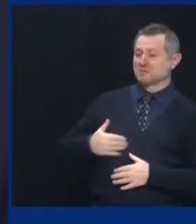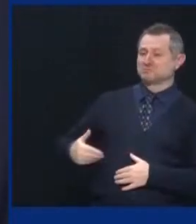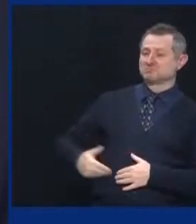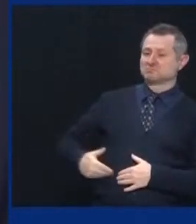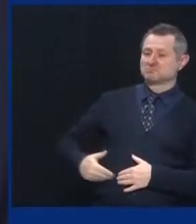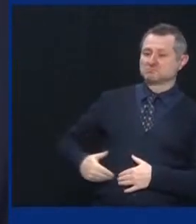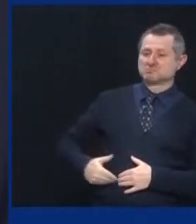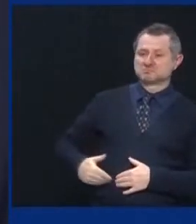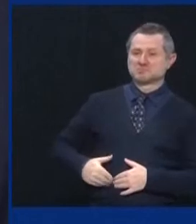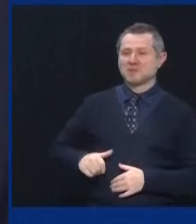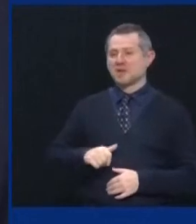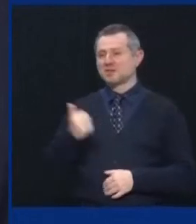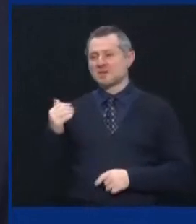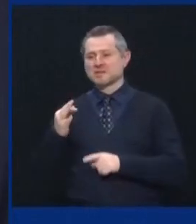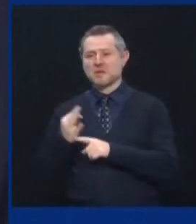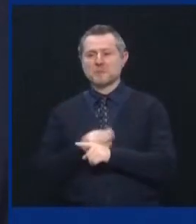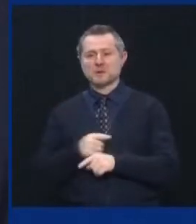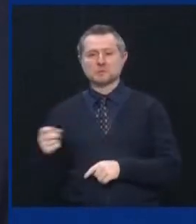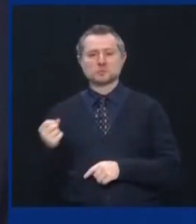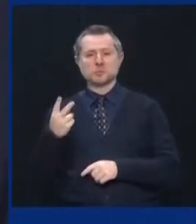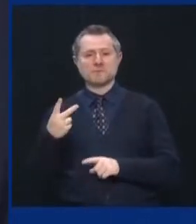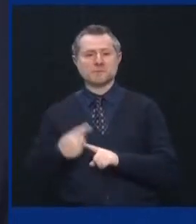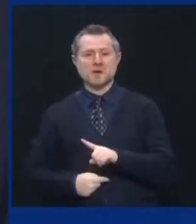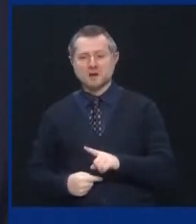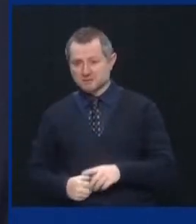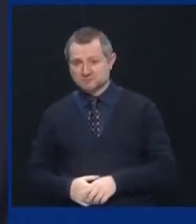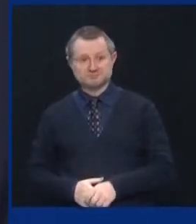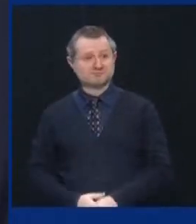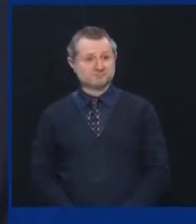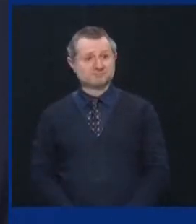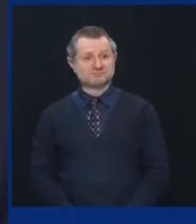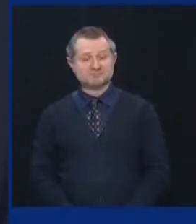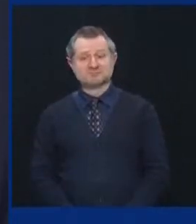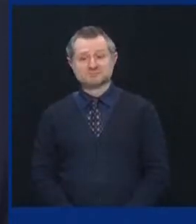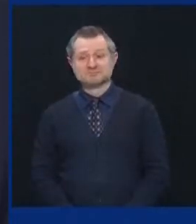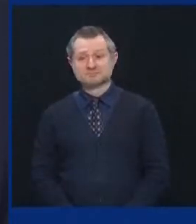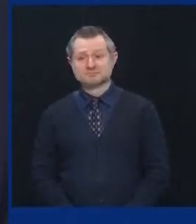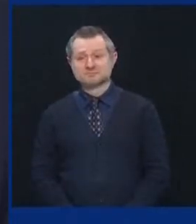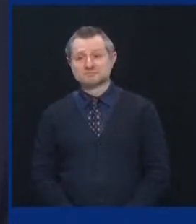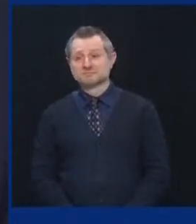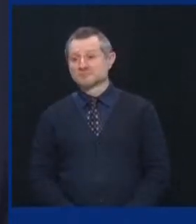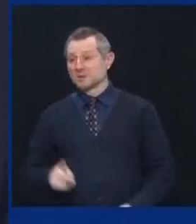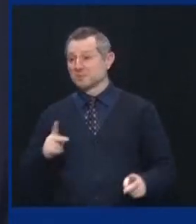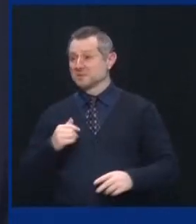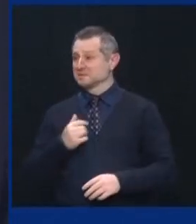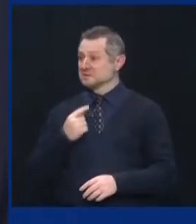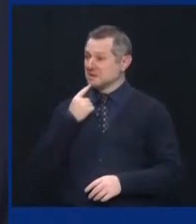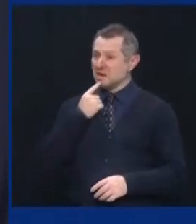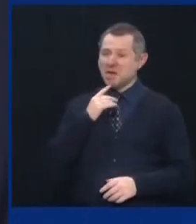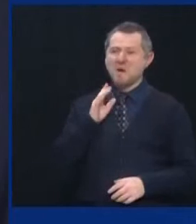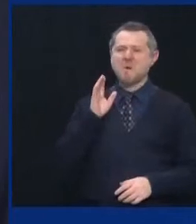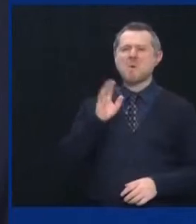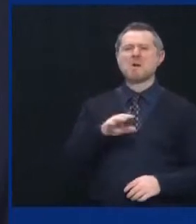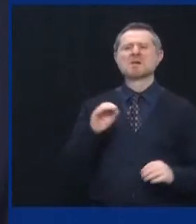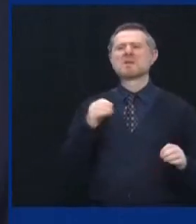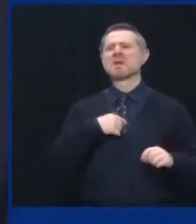9 months to 12 months. If your position is there's nothing we can do while the virus is